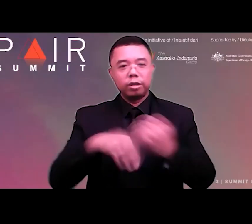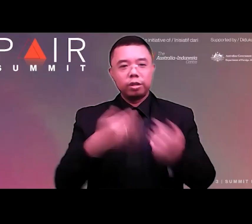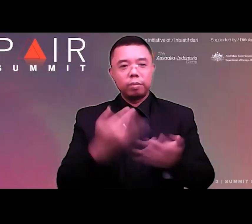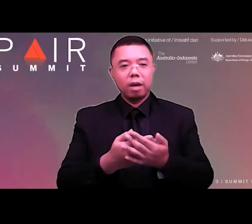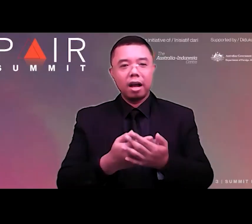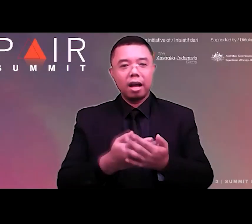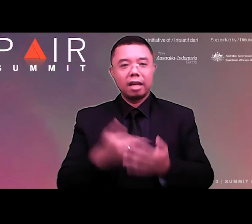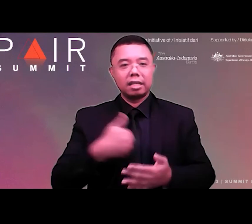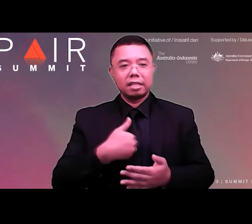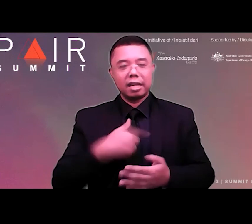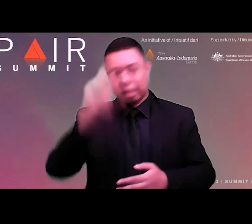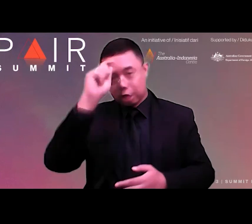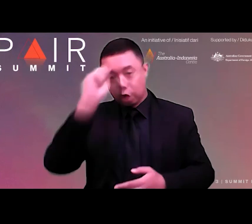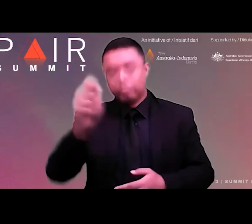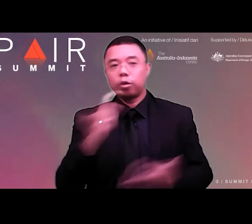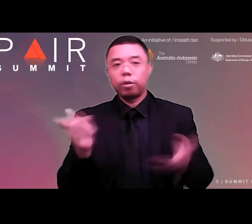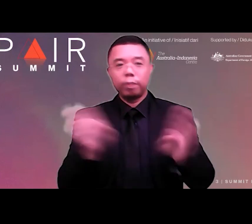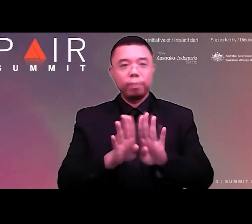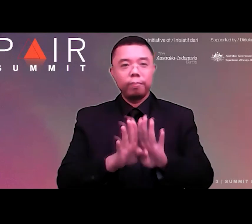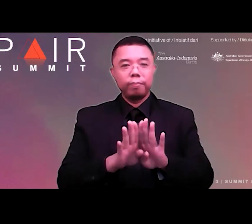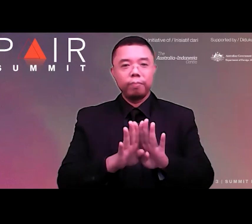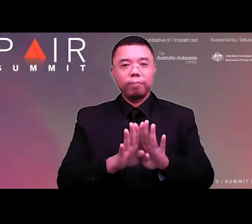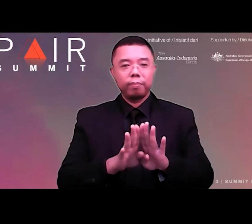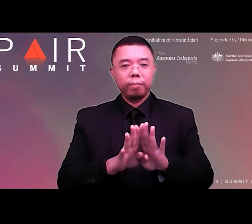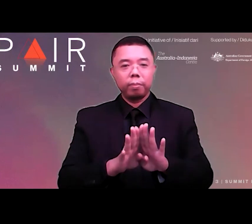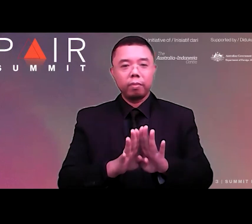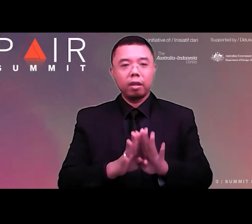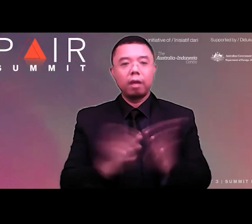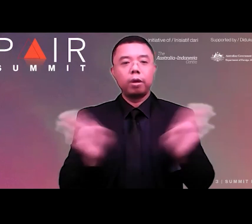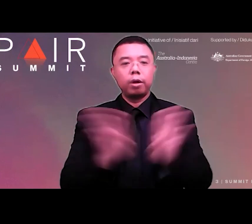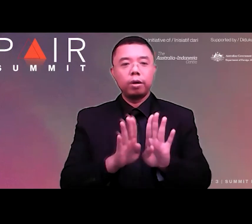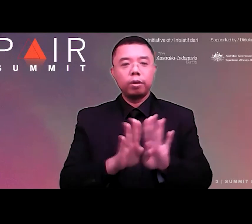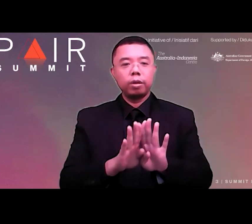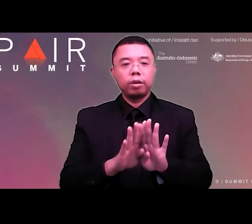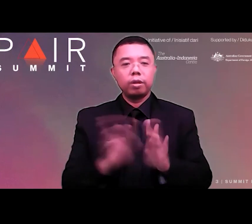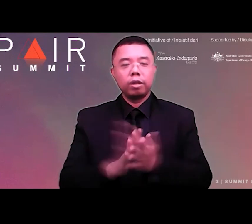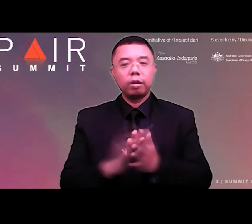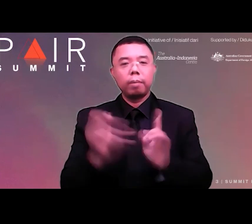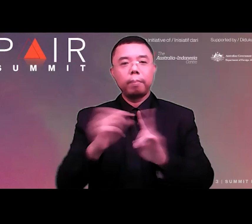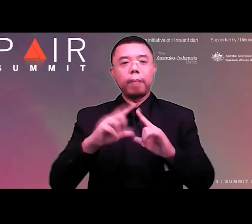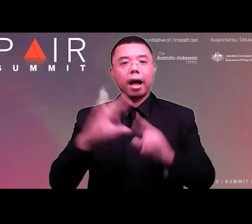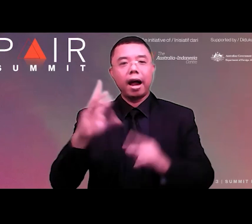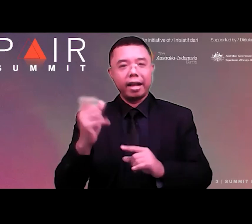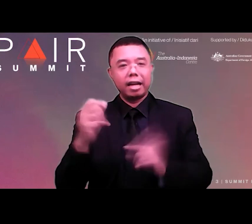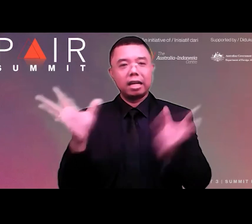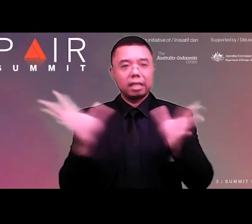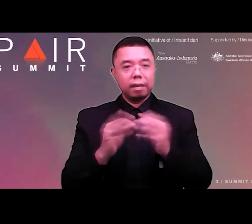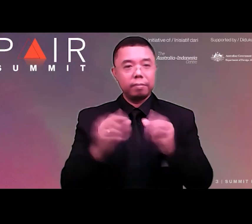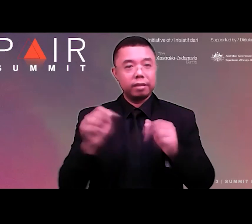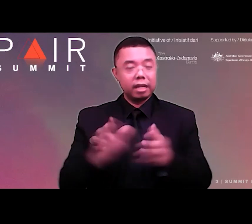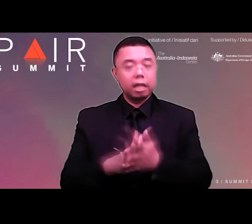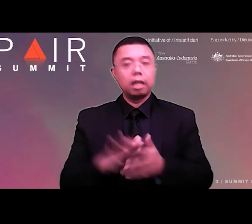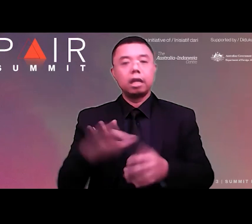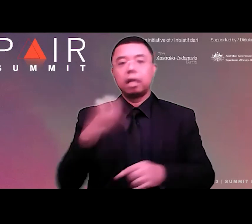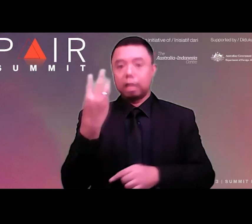annual summit of the Partnership for Australia-Indonesia Research. Over the past 3 days of the summit, we've heard from